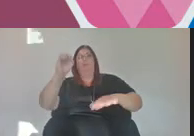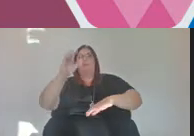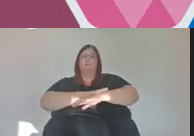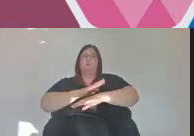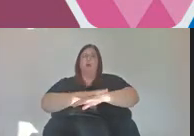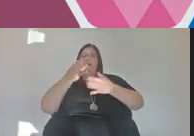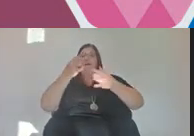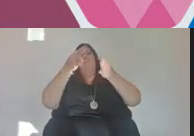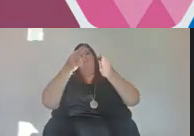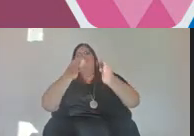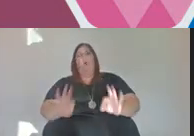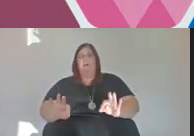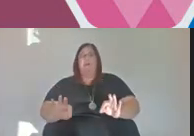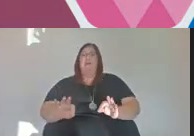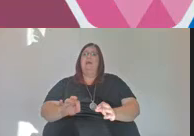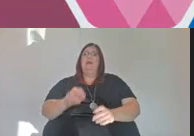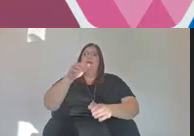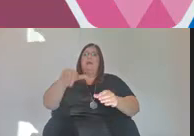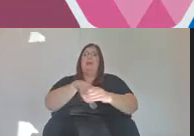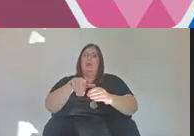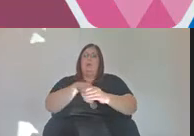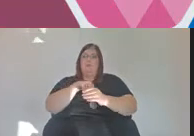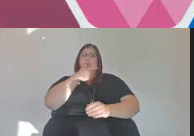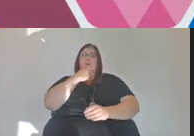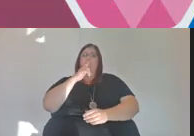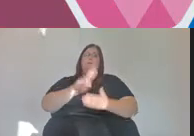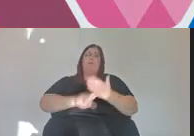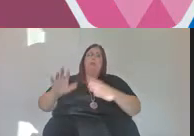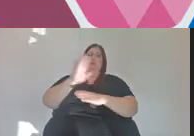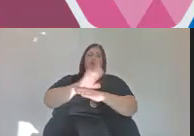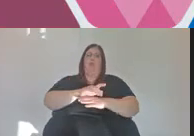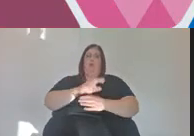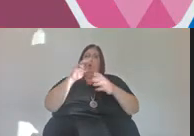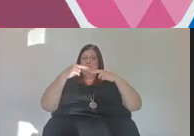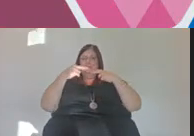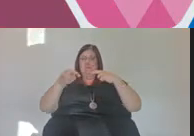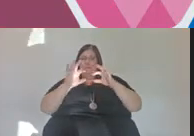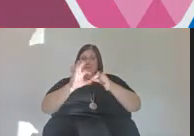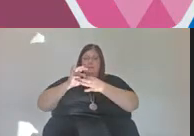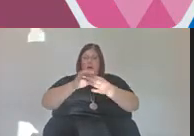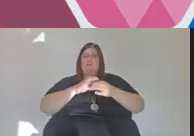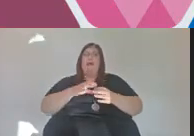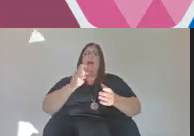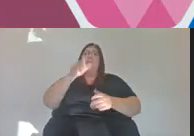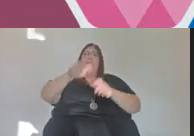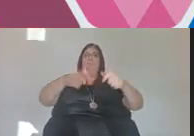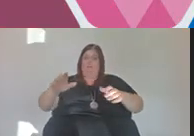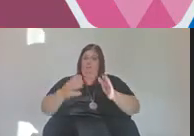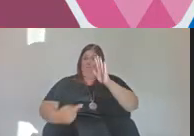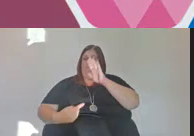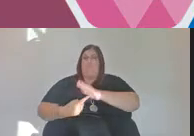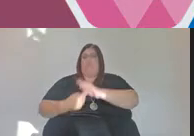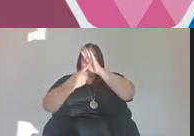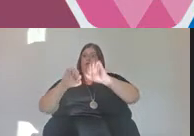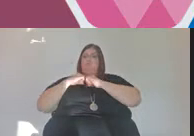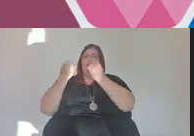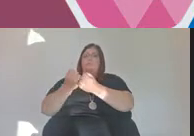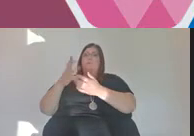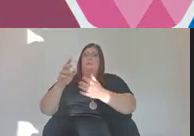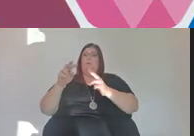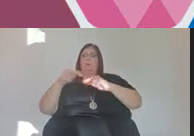formally, including committee members of the National Autistic Society, Health Watch, and members of significant groups across our